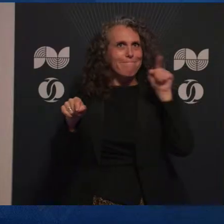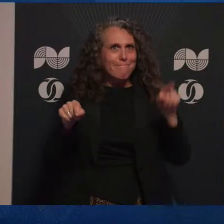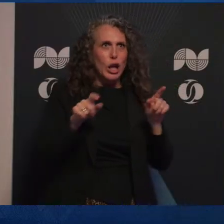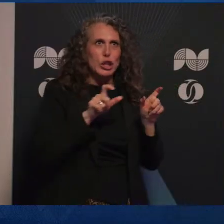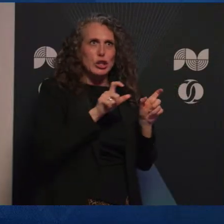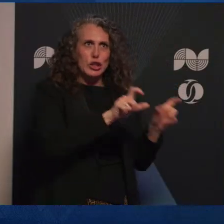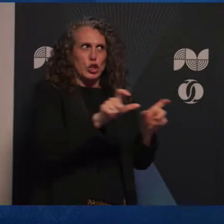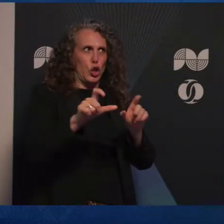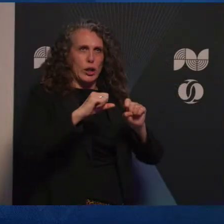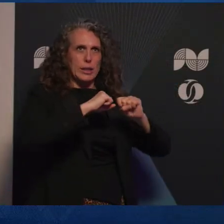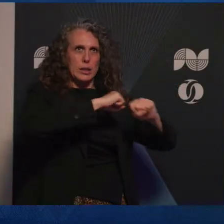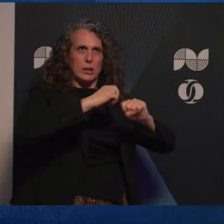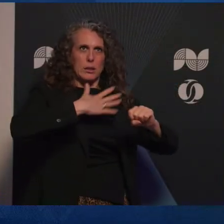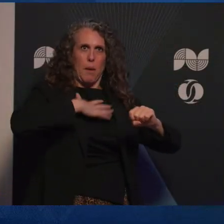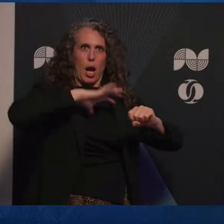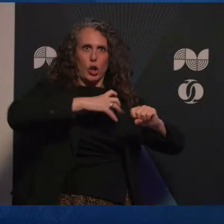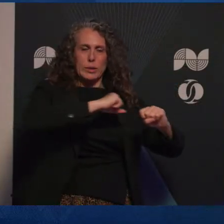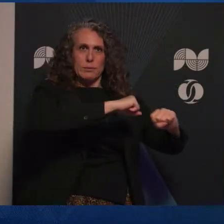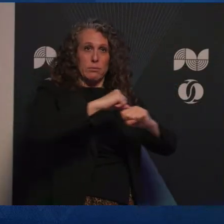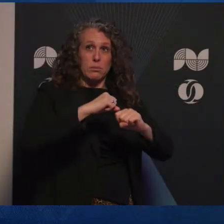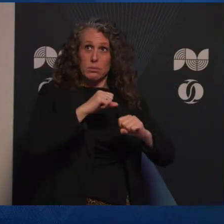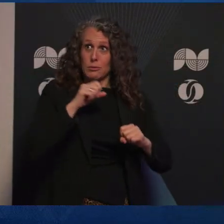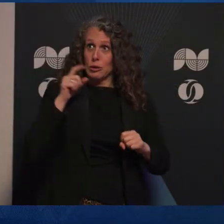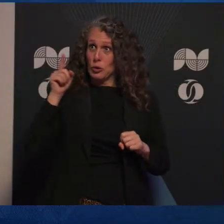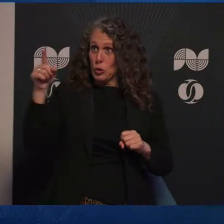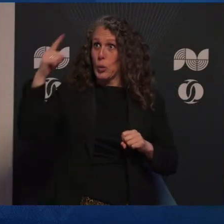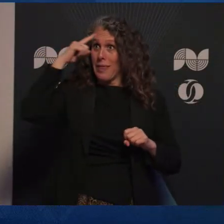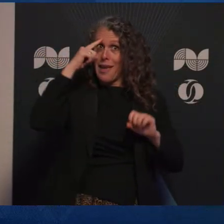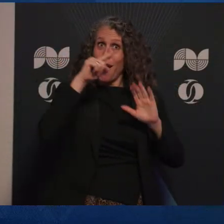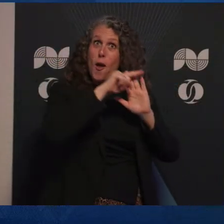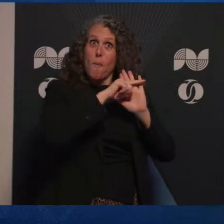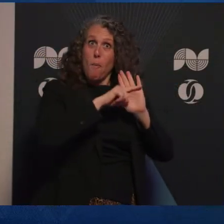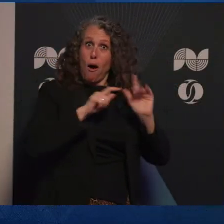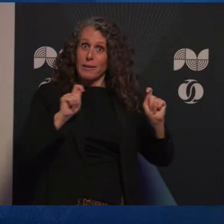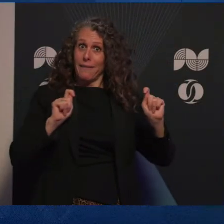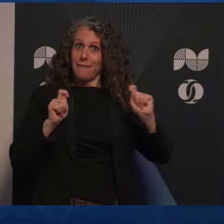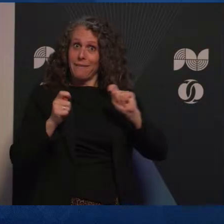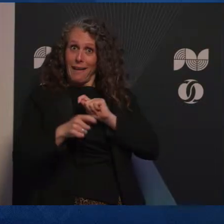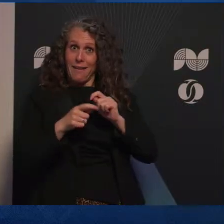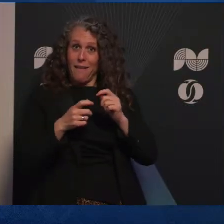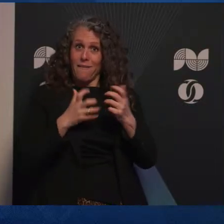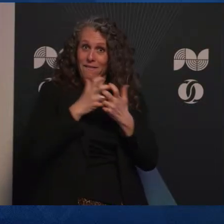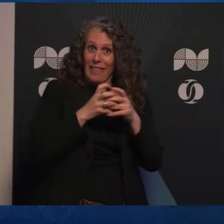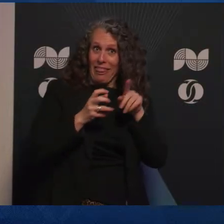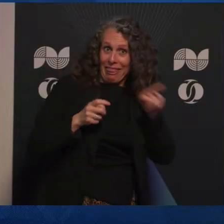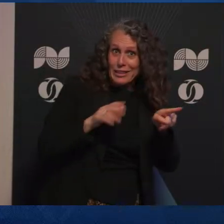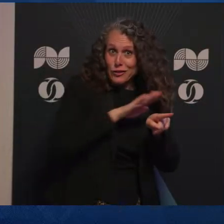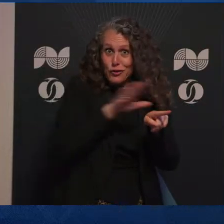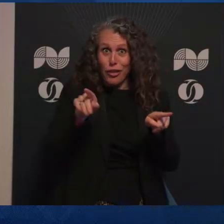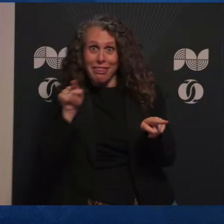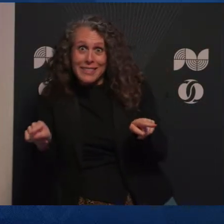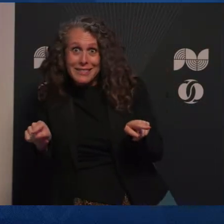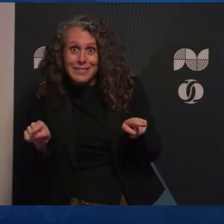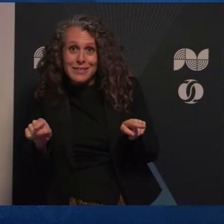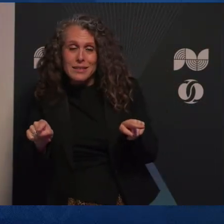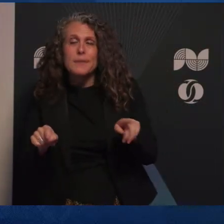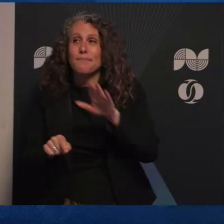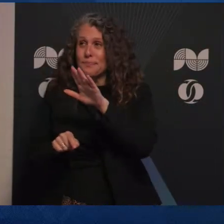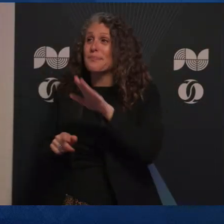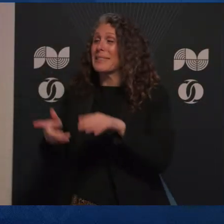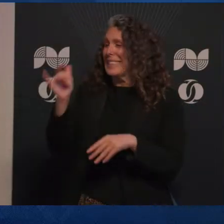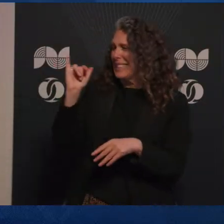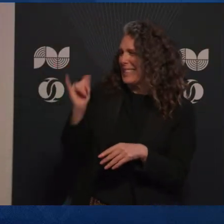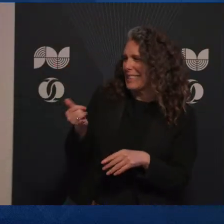the way that you see industrial policy evolving? It absolutely is, but before I get there, let me just expand on one point